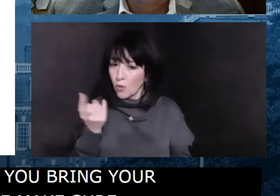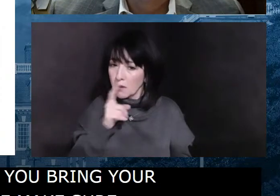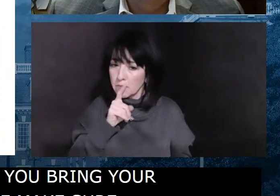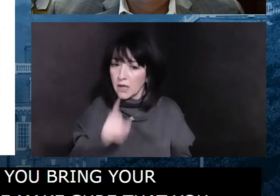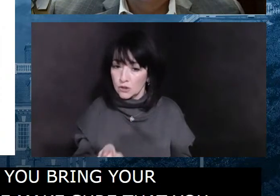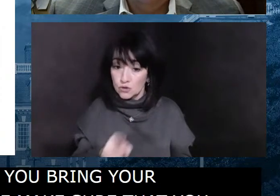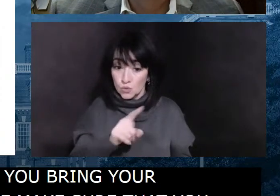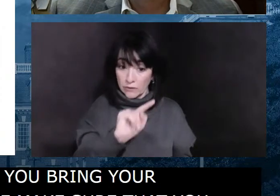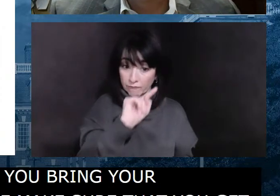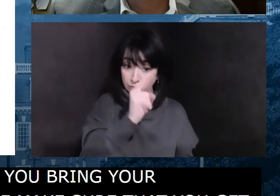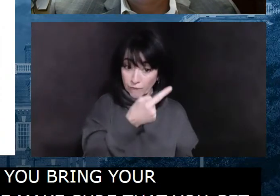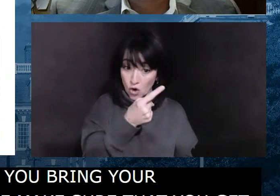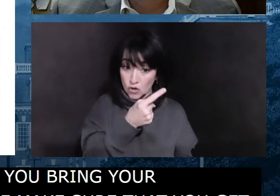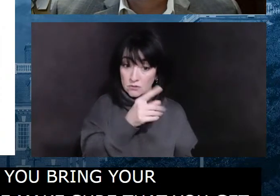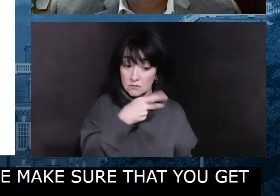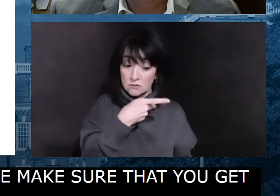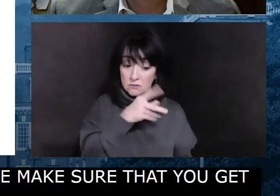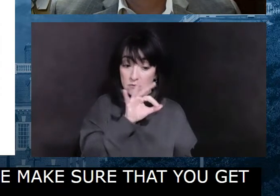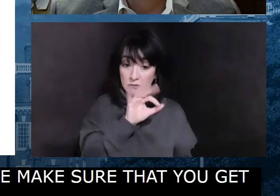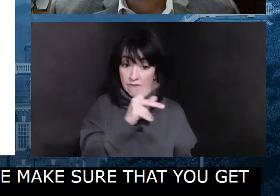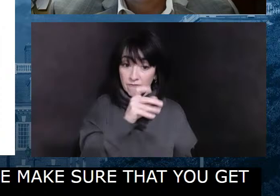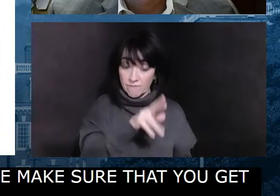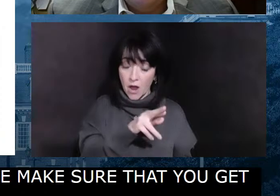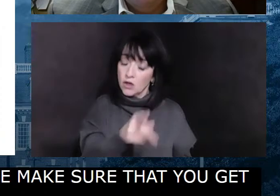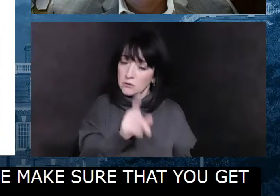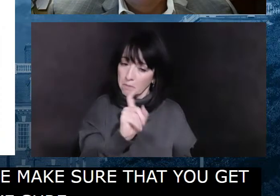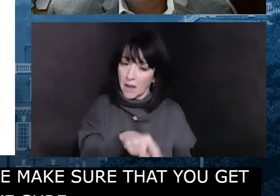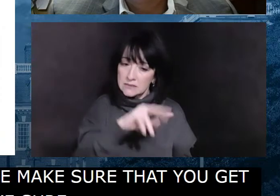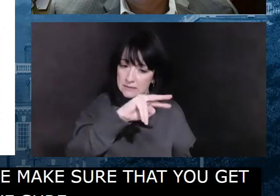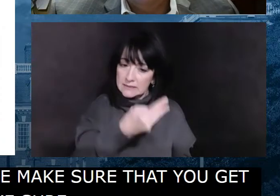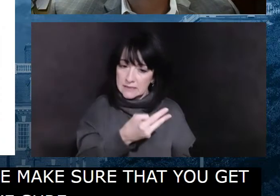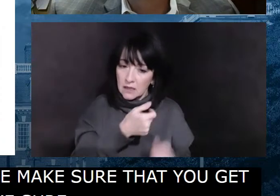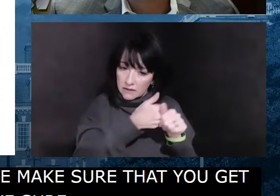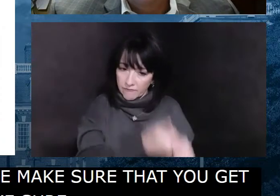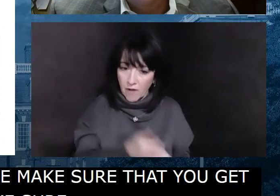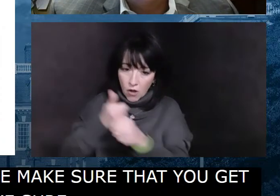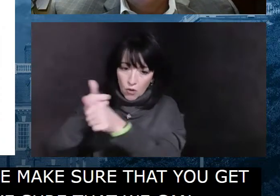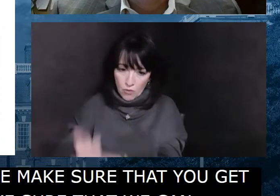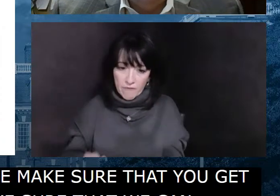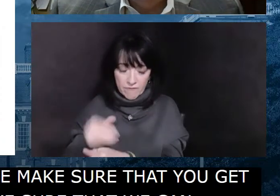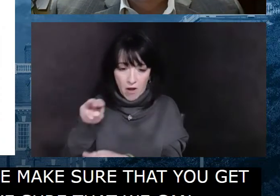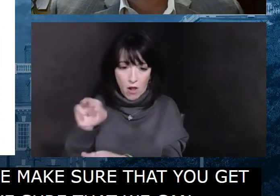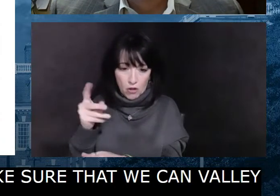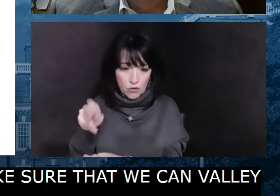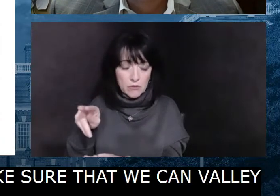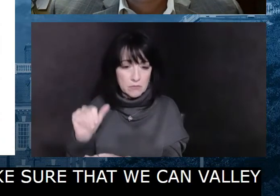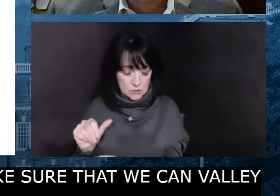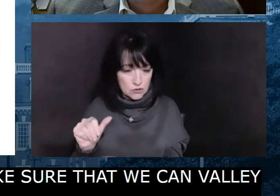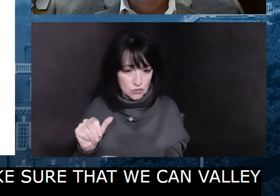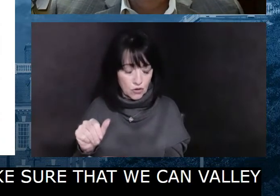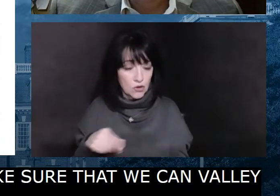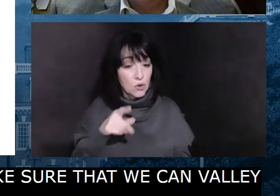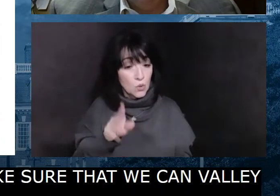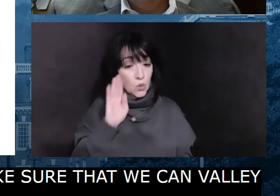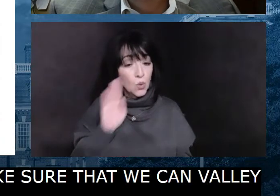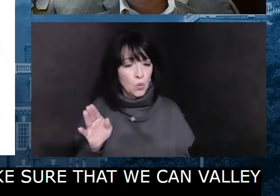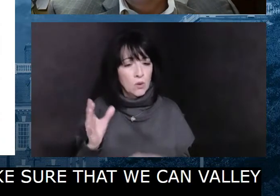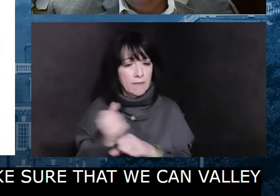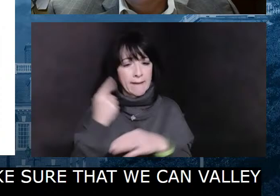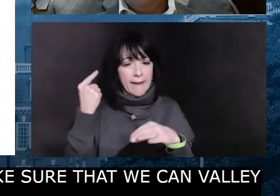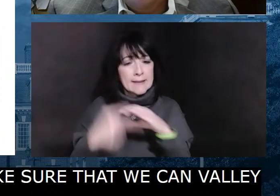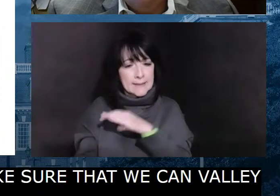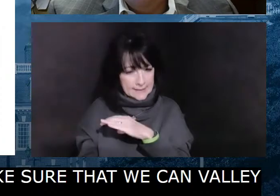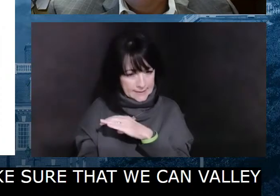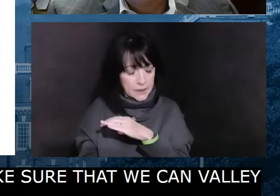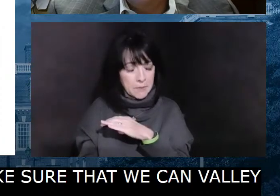we could validate it. We also put out information last week to the email address if you need to get confirmation of when you got your dose